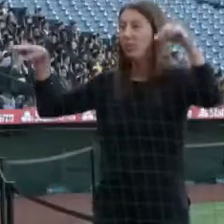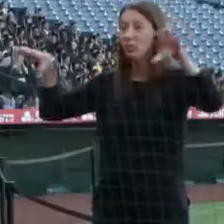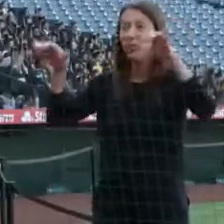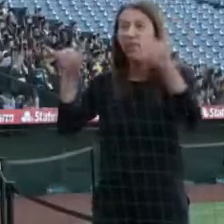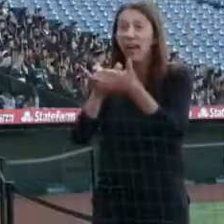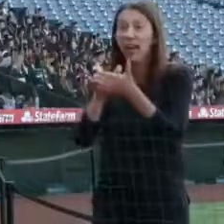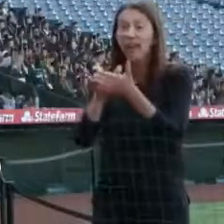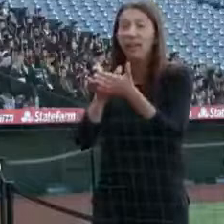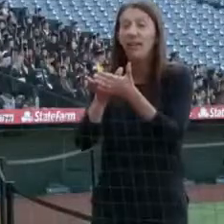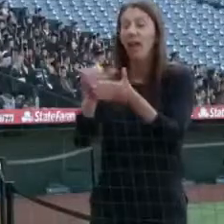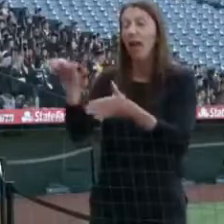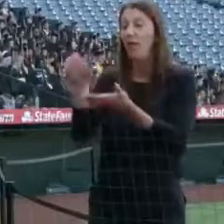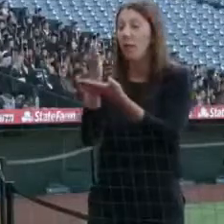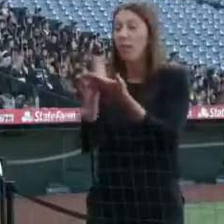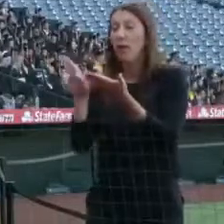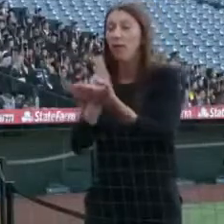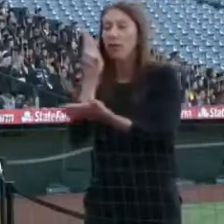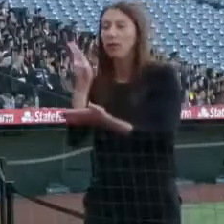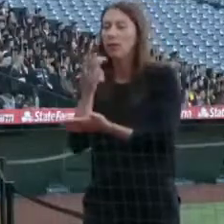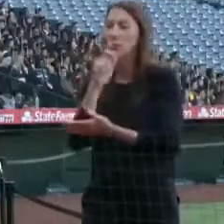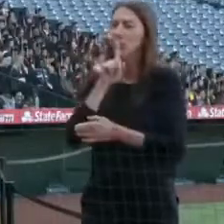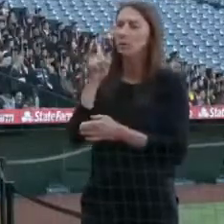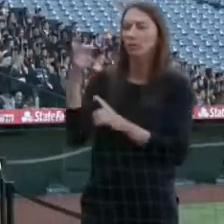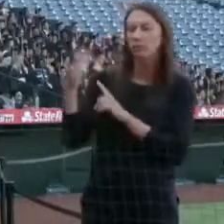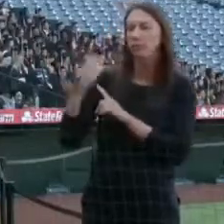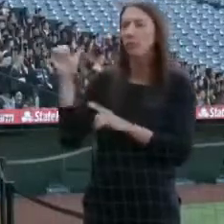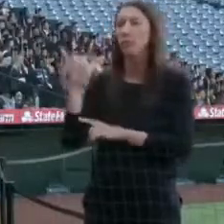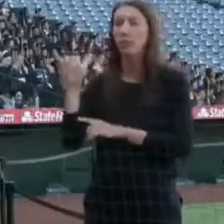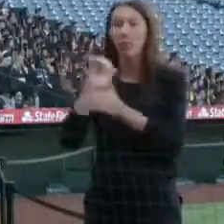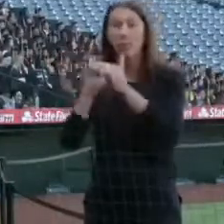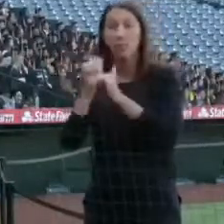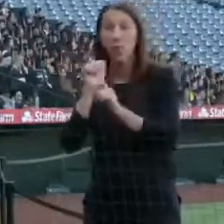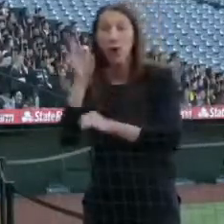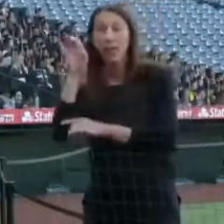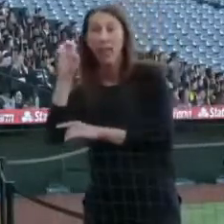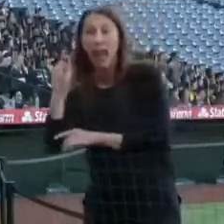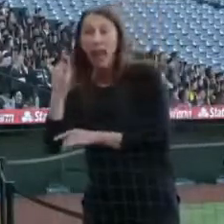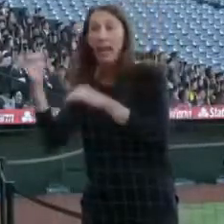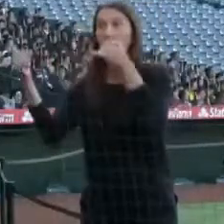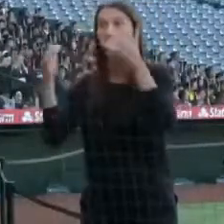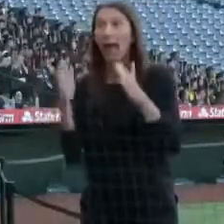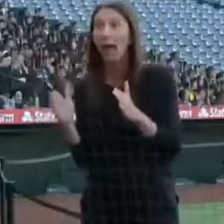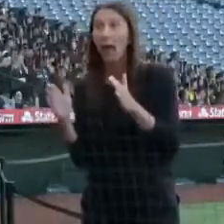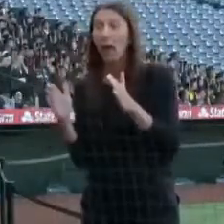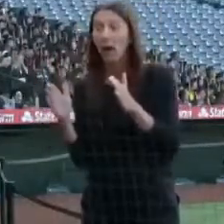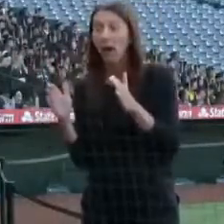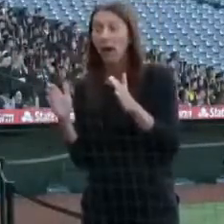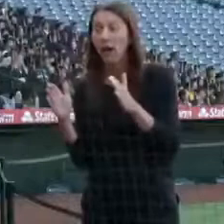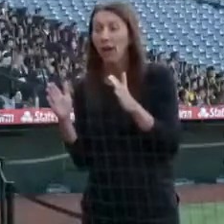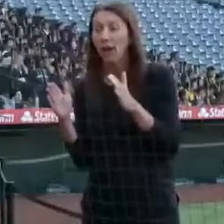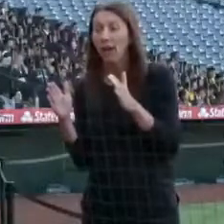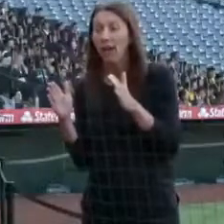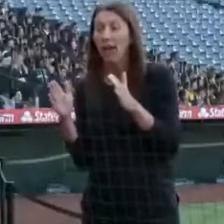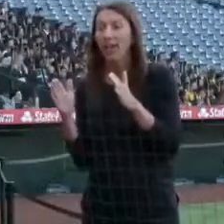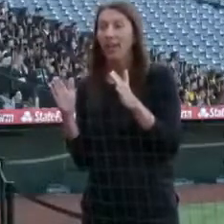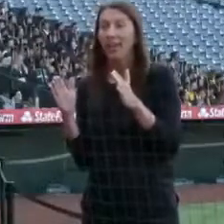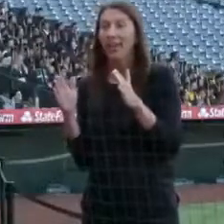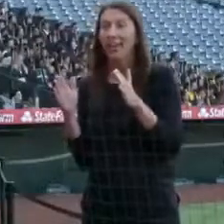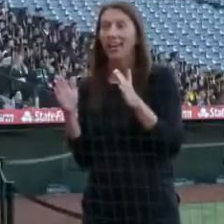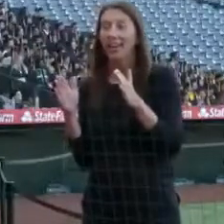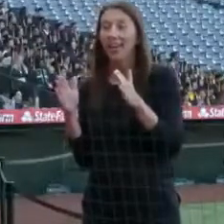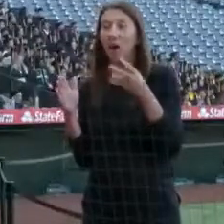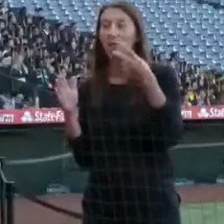well too. For those sports fans, and maybe actual players, two